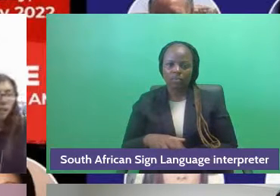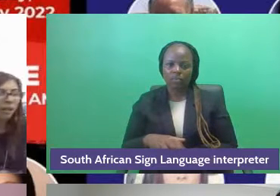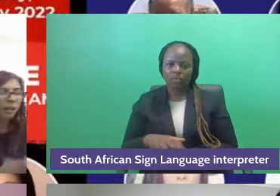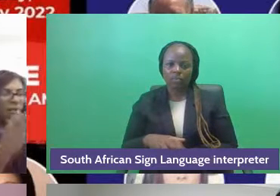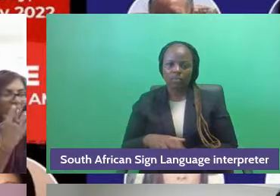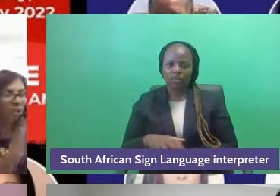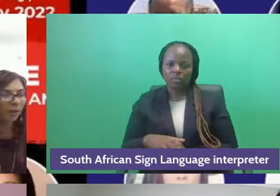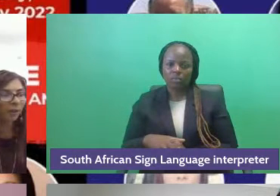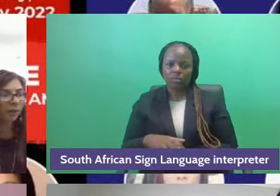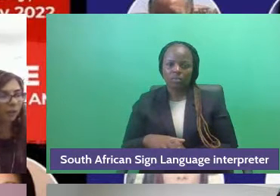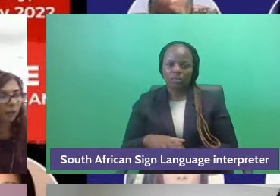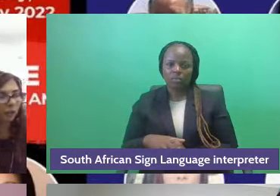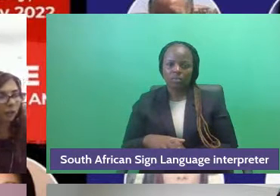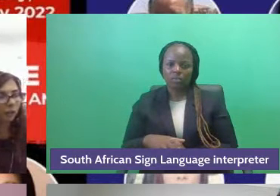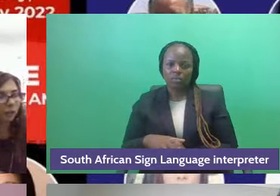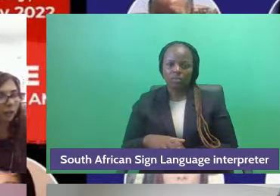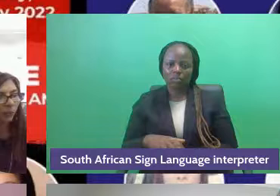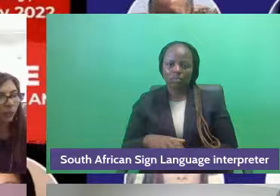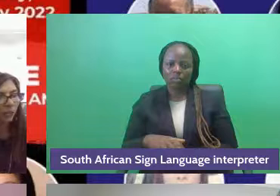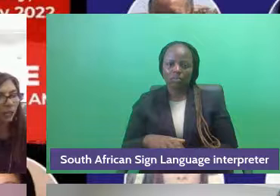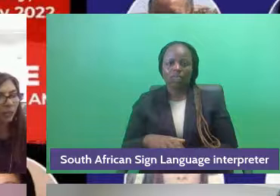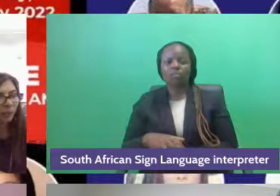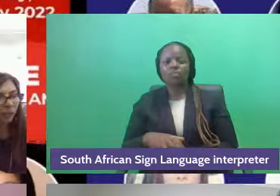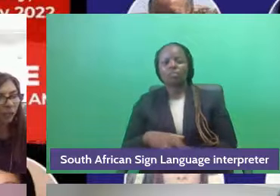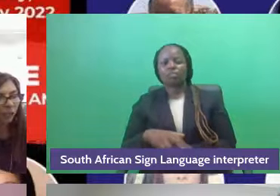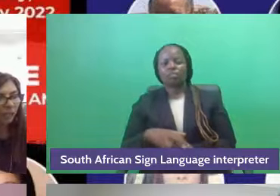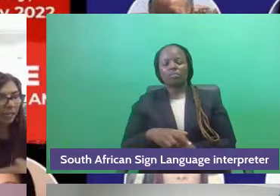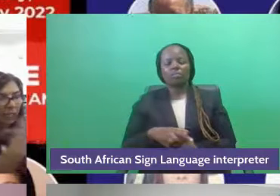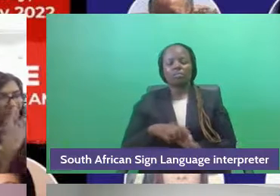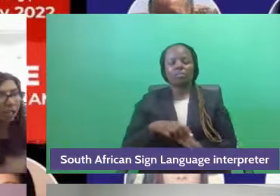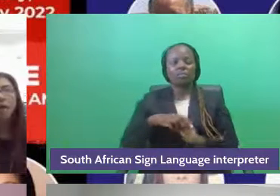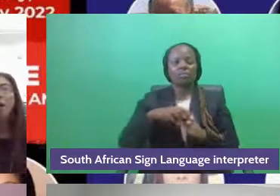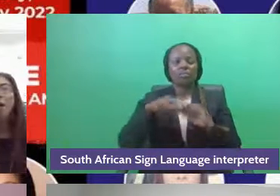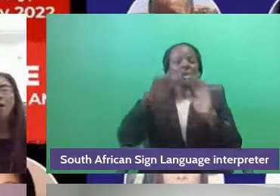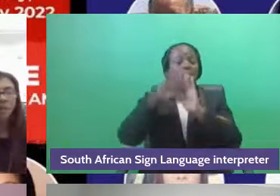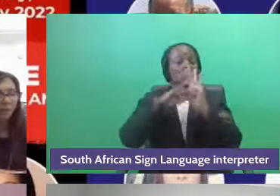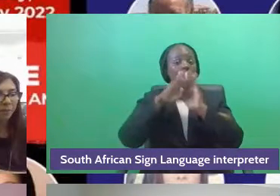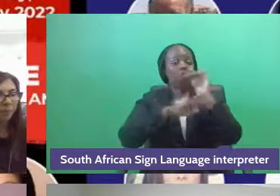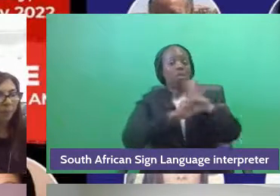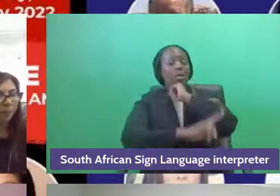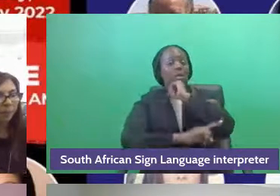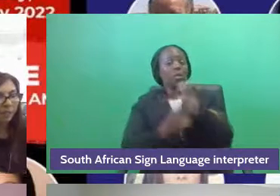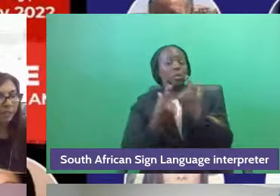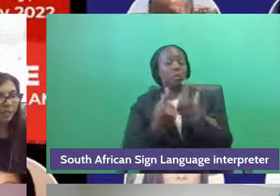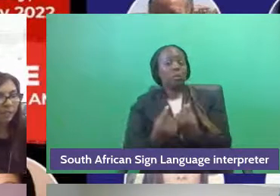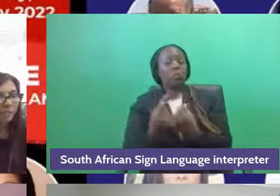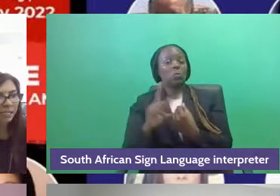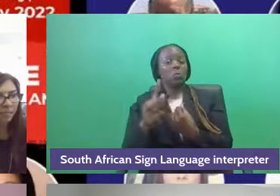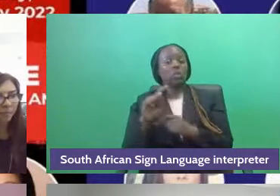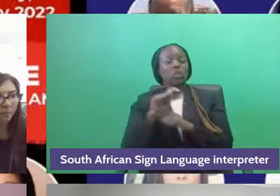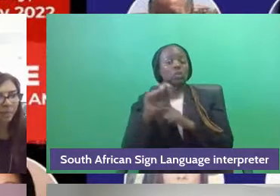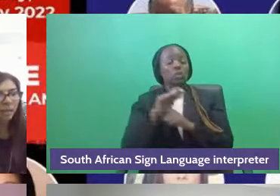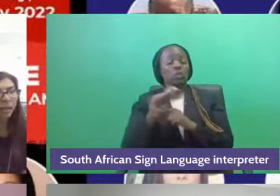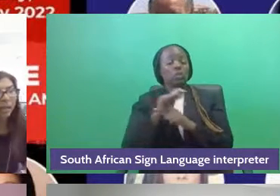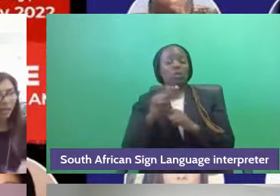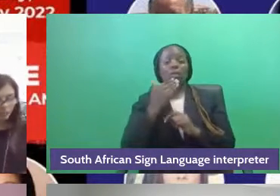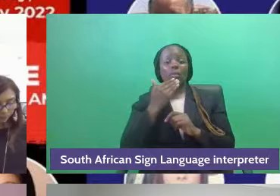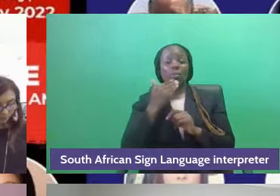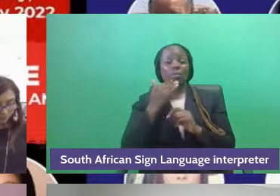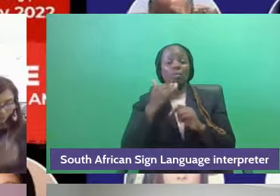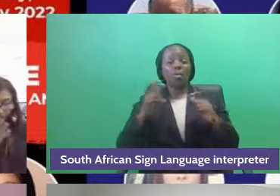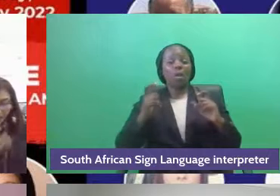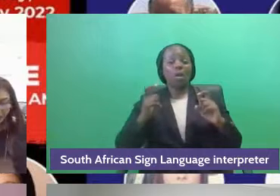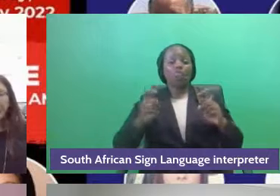Okay, the last program that we do is where we've actually been training the rapid response teams